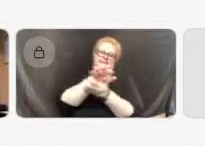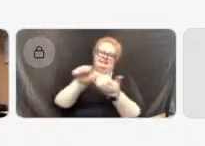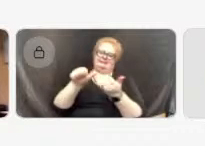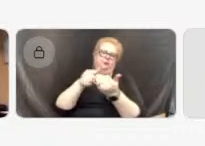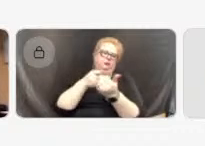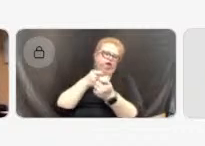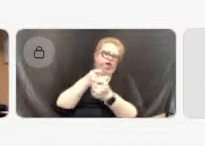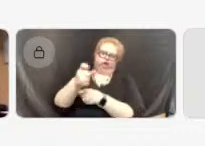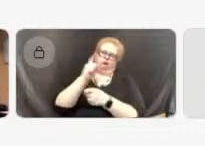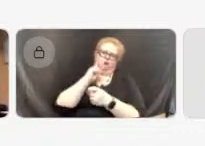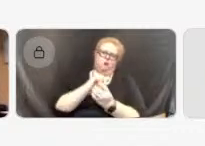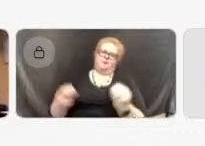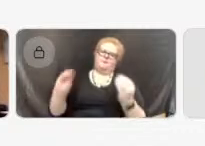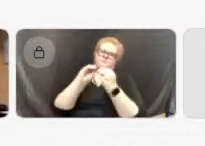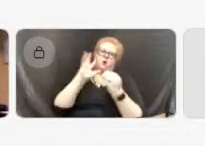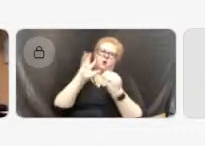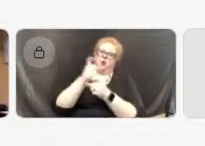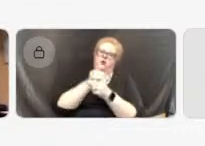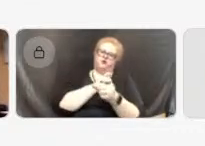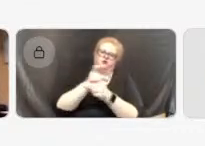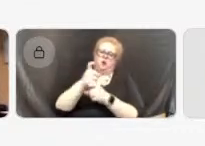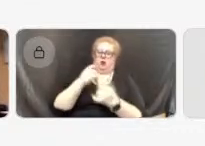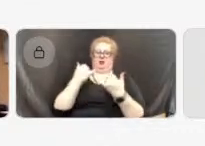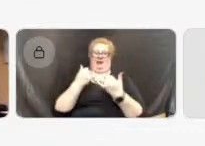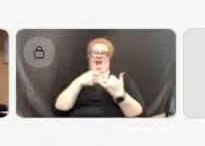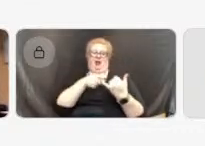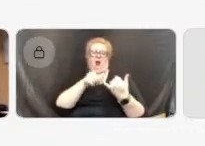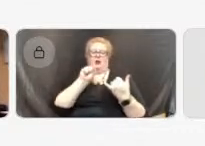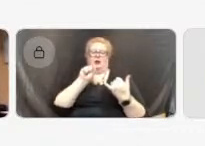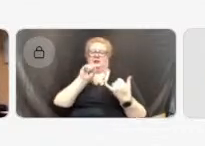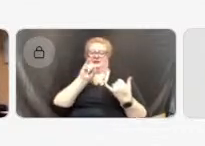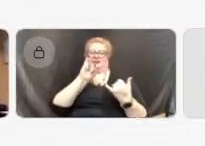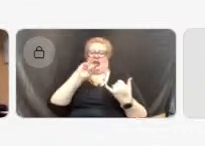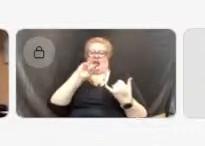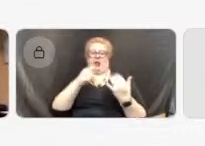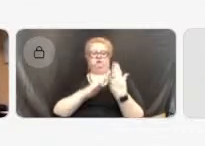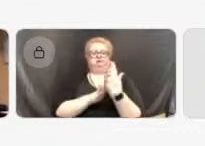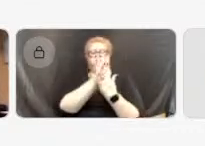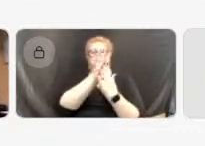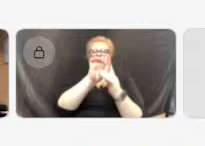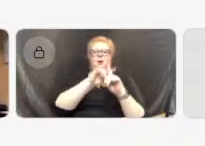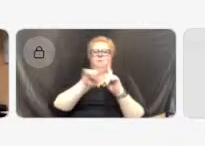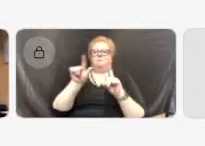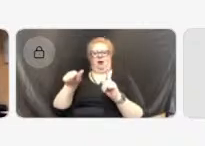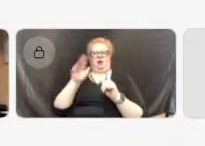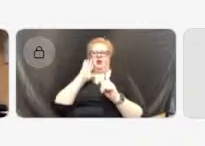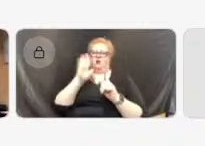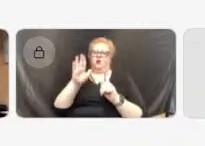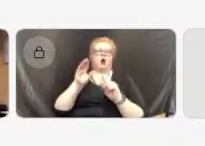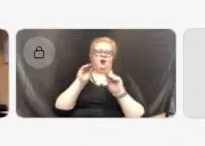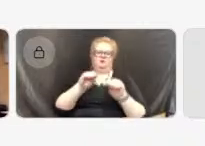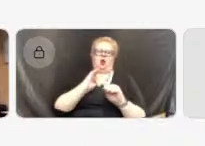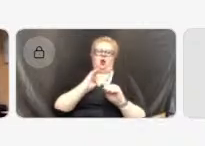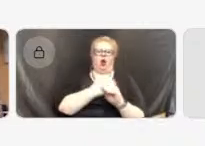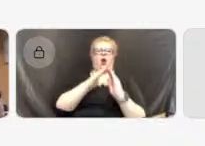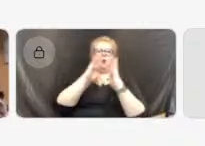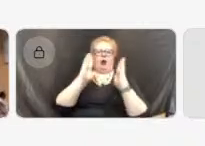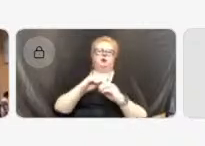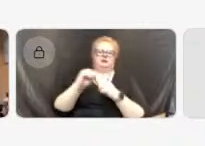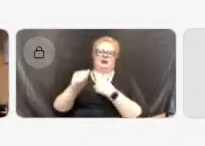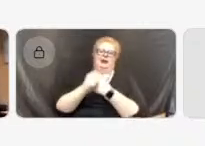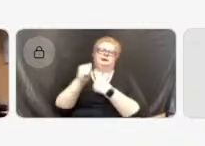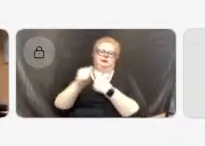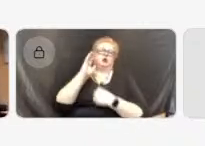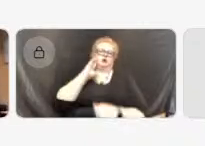was, even though it burned the entire siding on my house, and maybe would have put others in the house in danger.